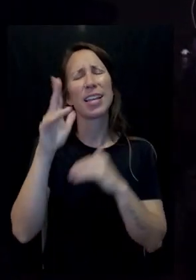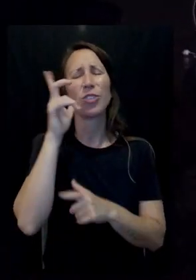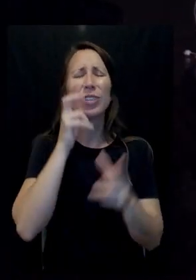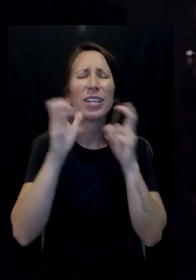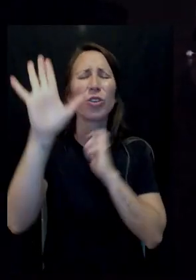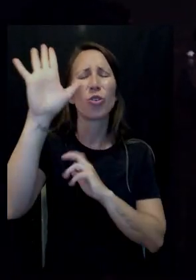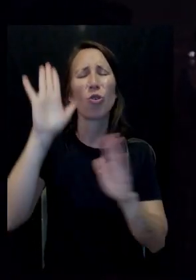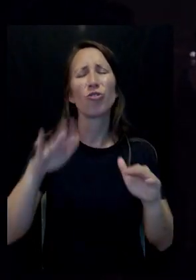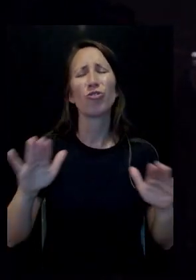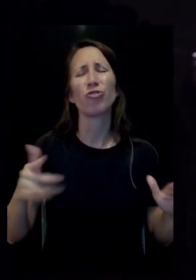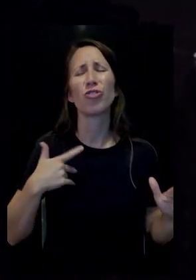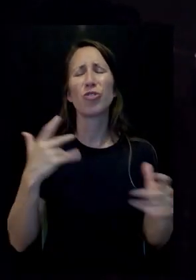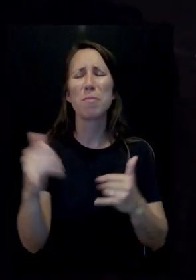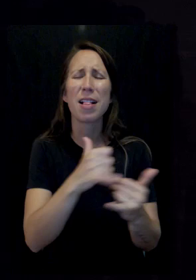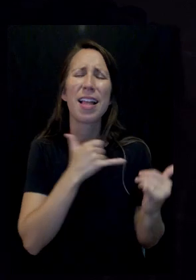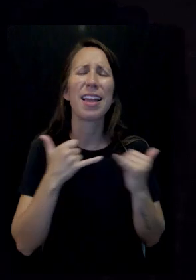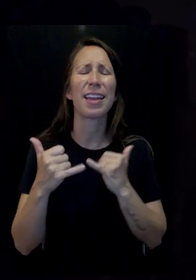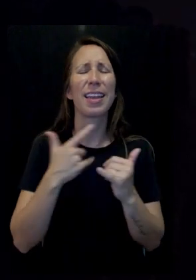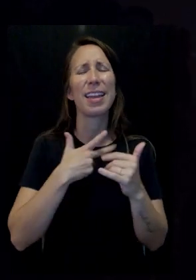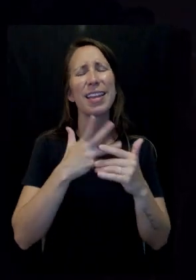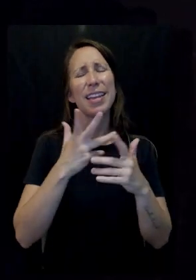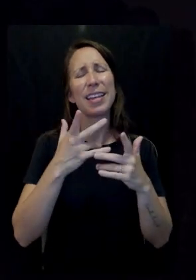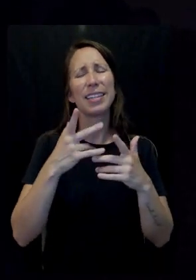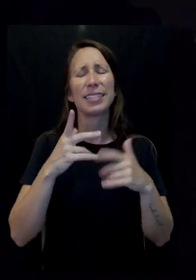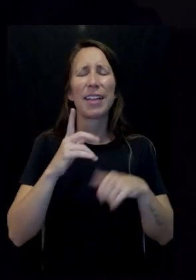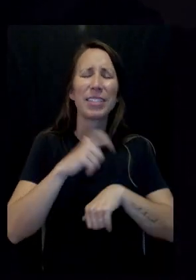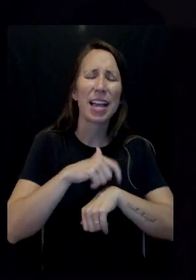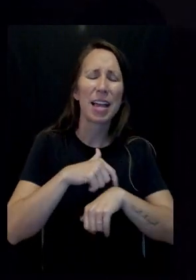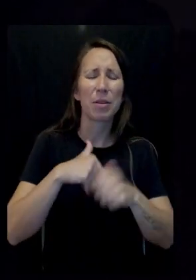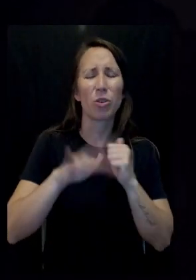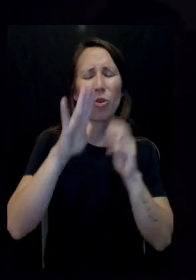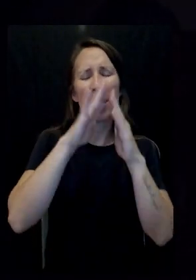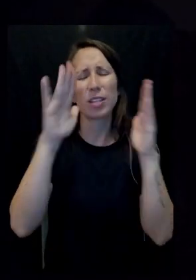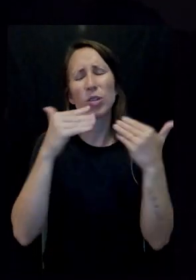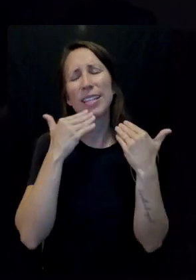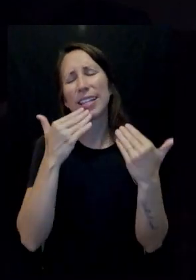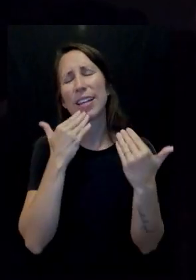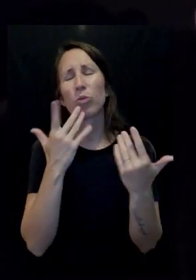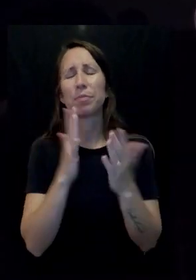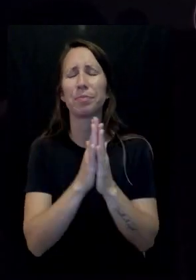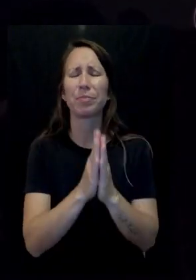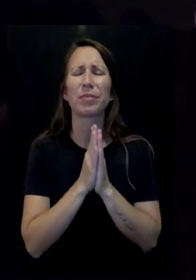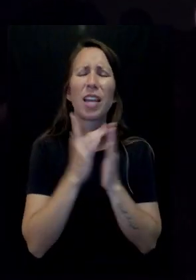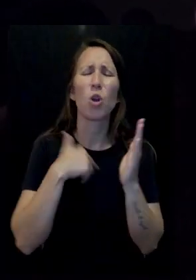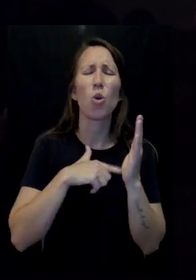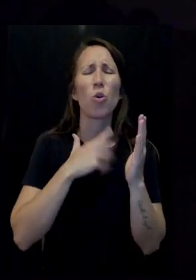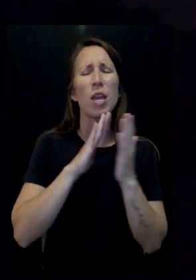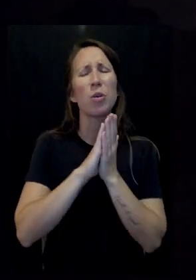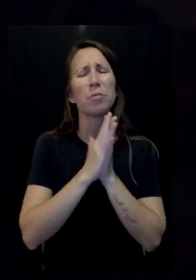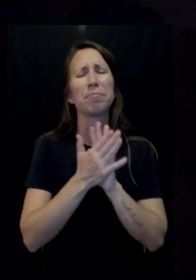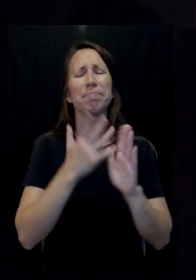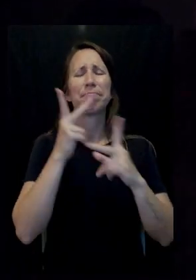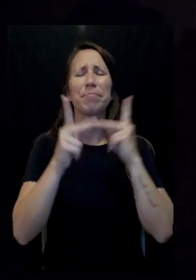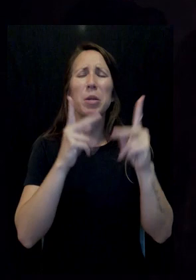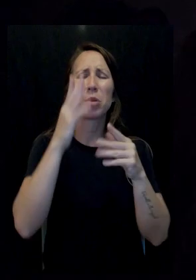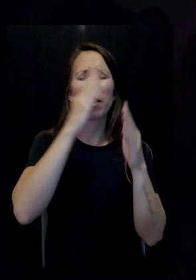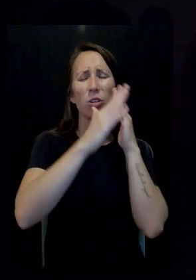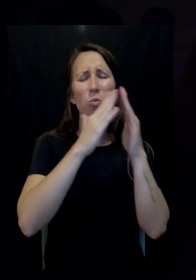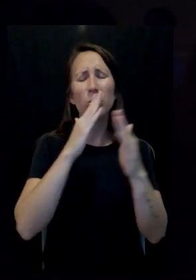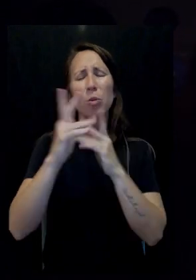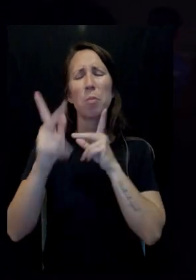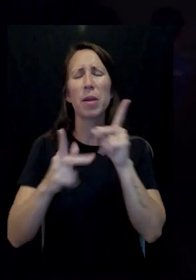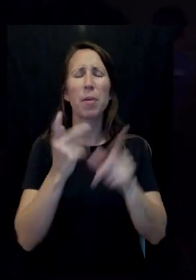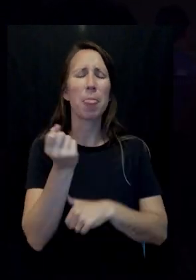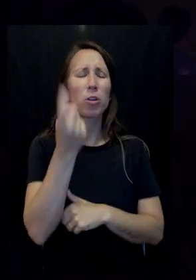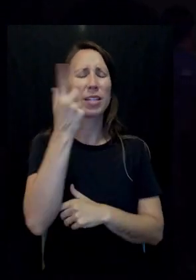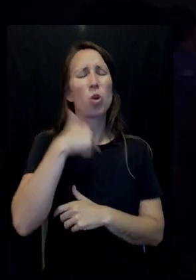house, spending time in your house, God. So, Father, we thank you for it, God. We pray that we would be people of community, people understand that we're known